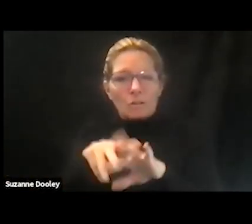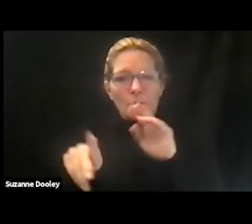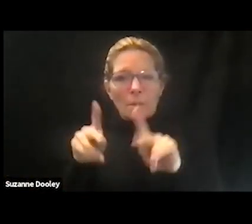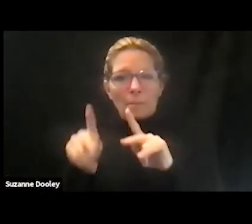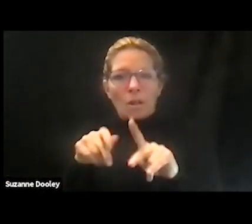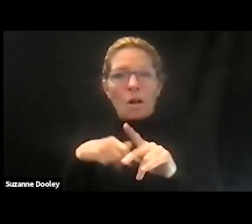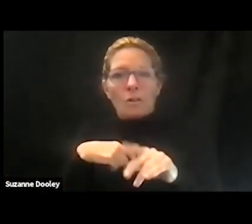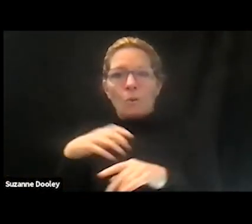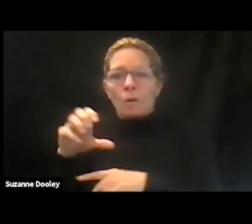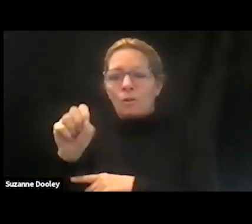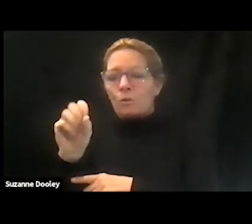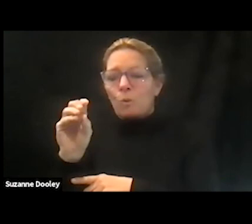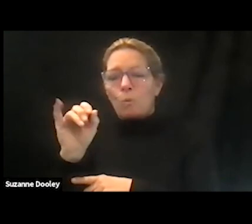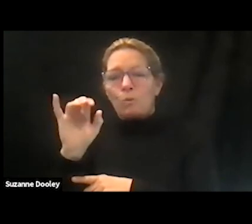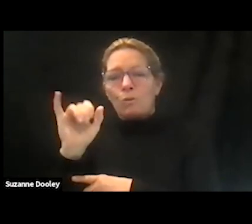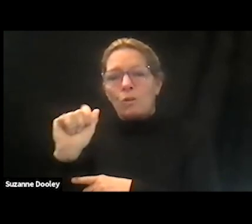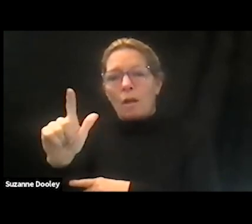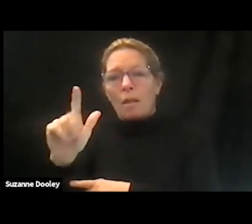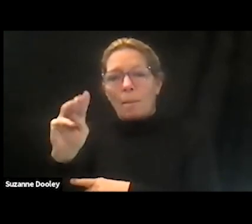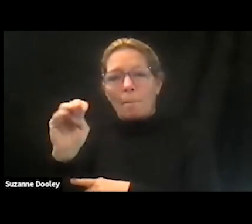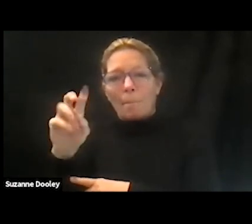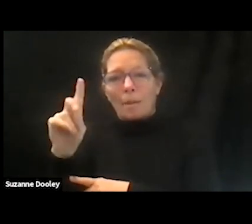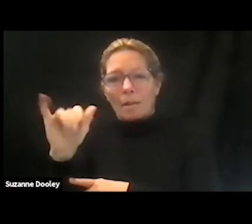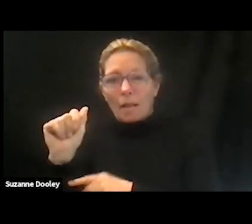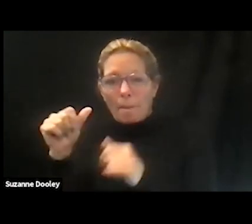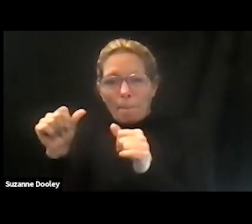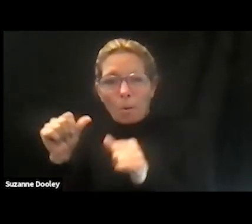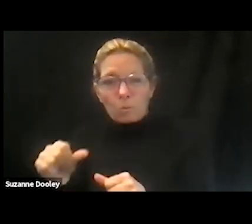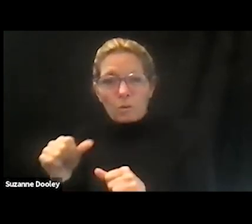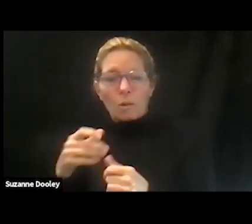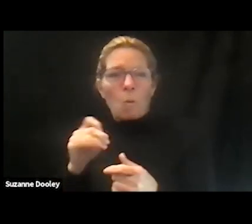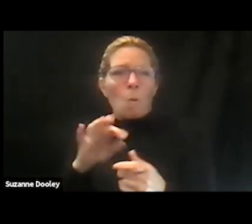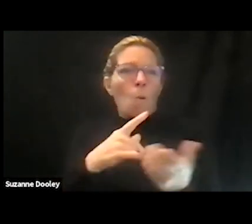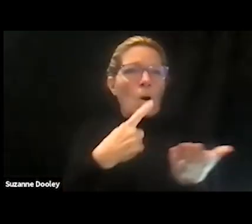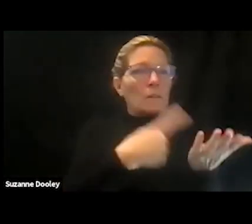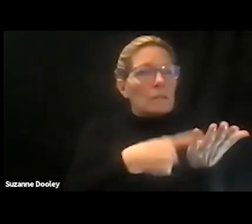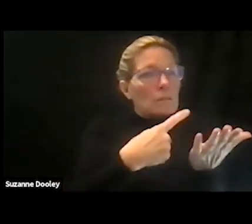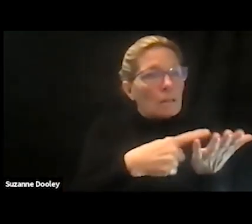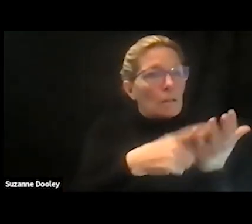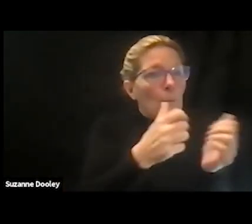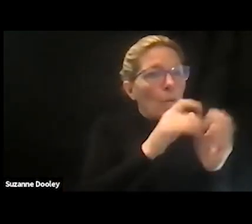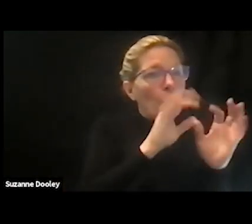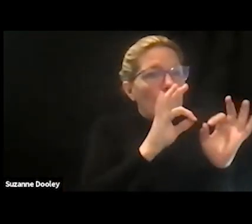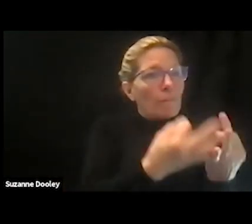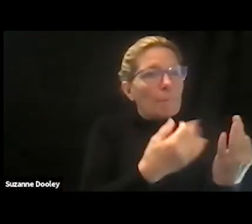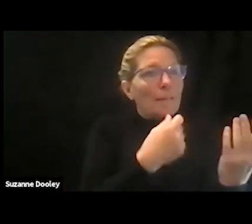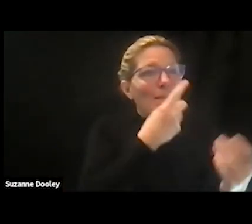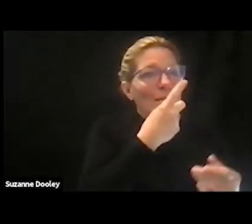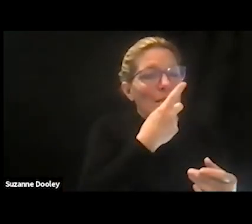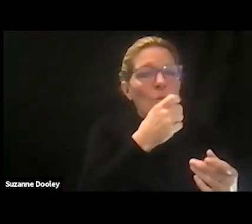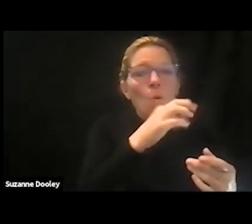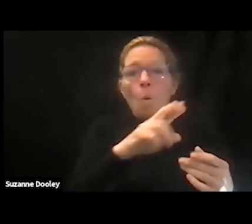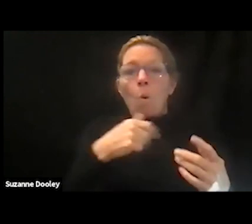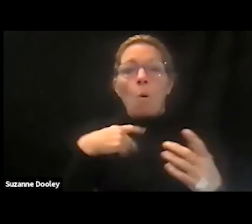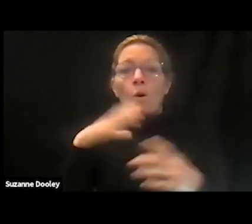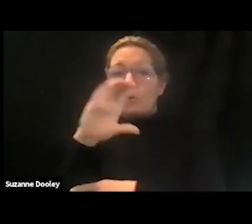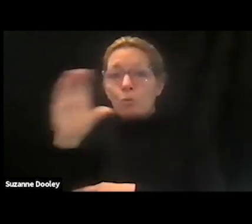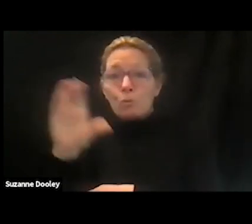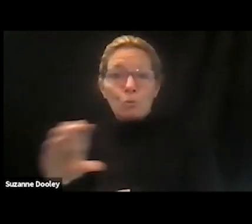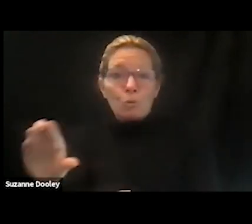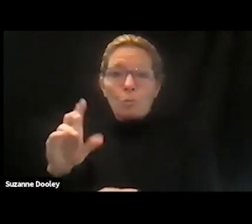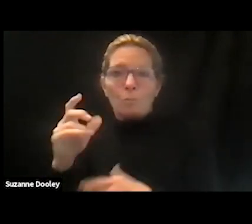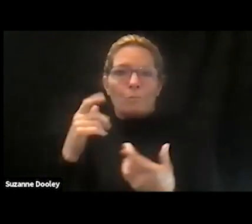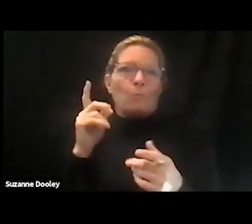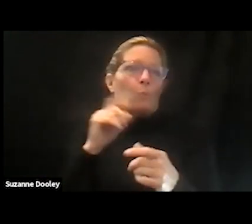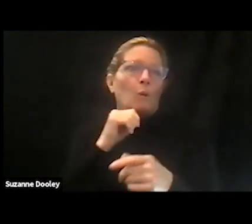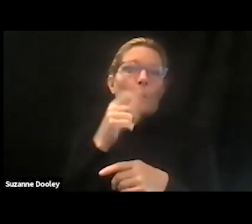having conversations with your families at dinner. It's having, or Zoom, right? I know a lot of us aren't being able to see